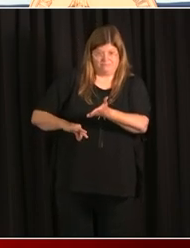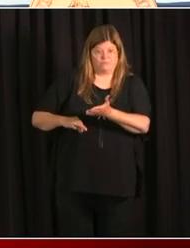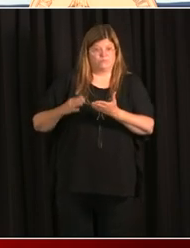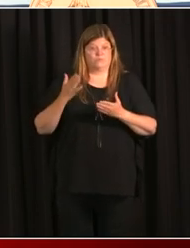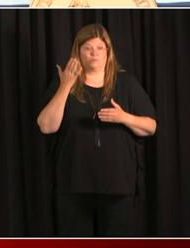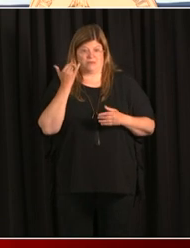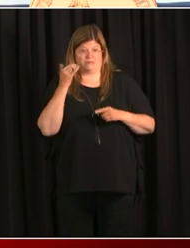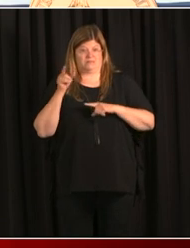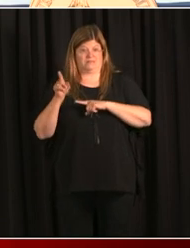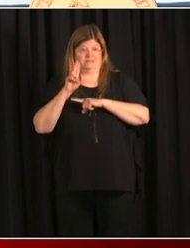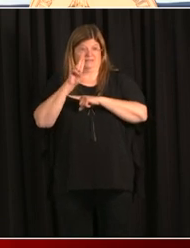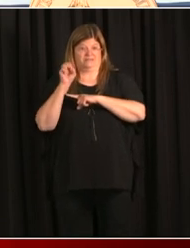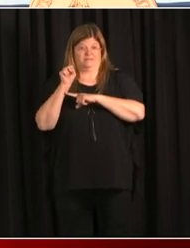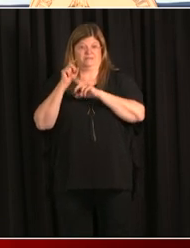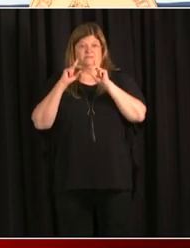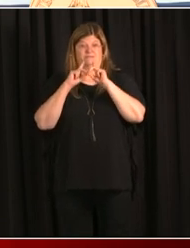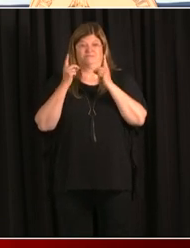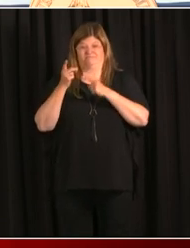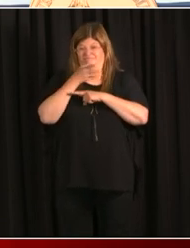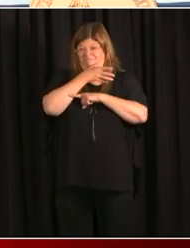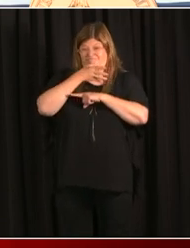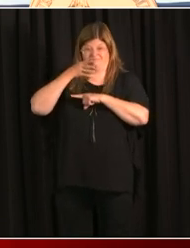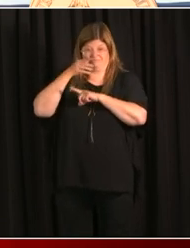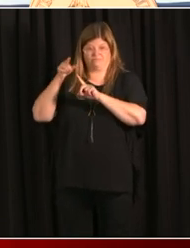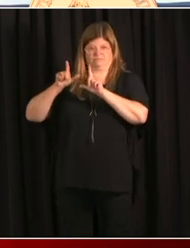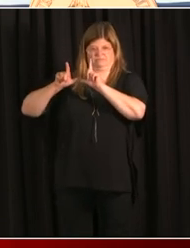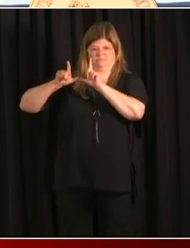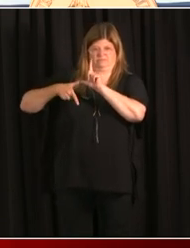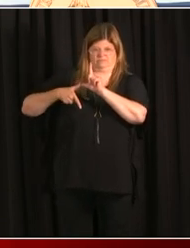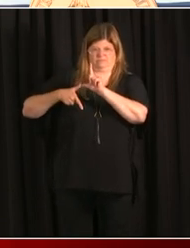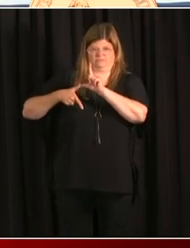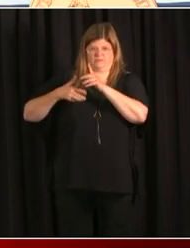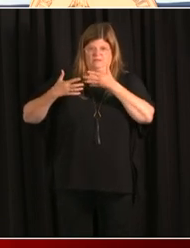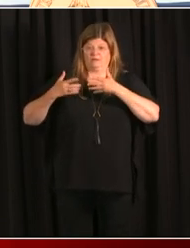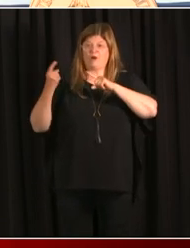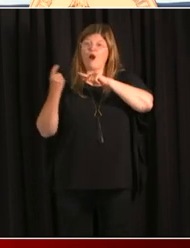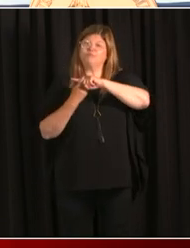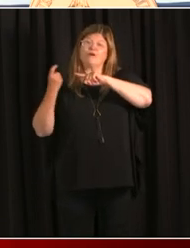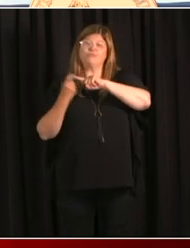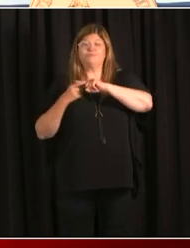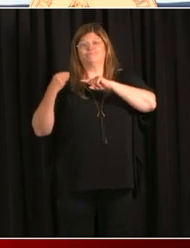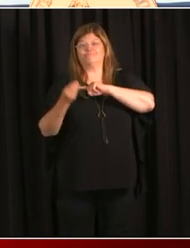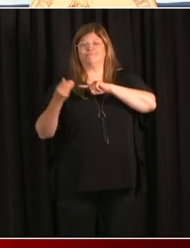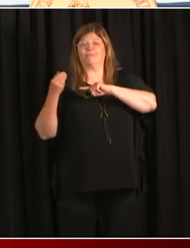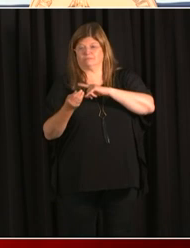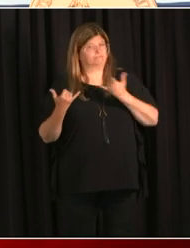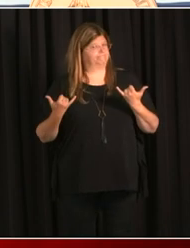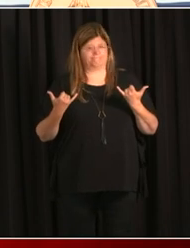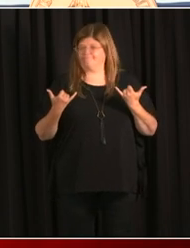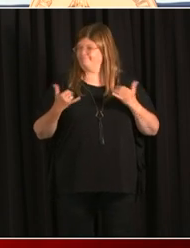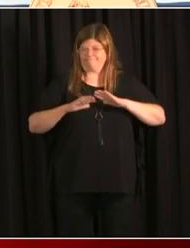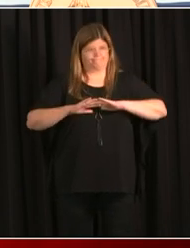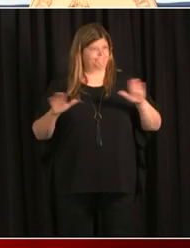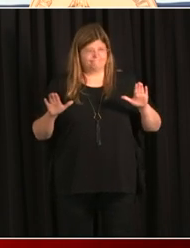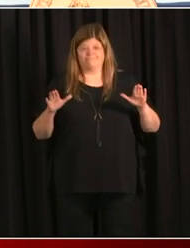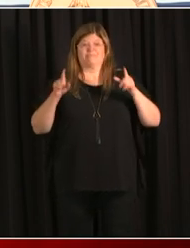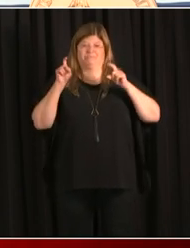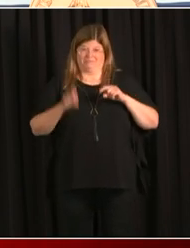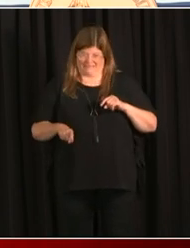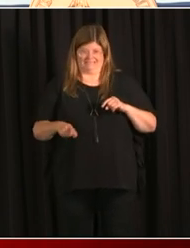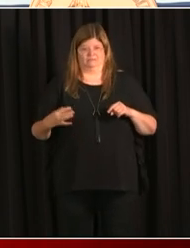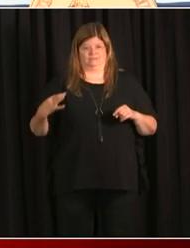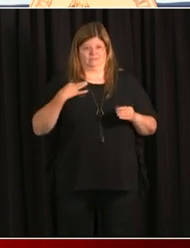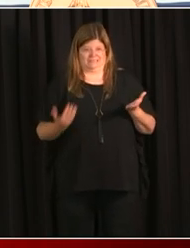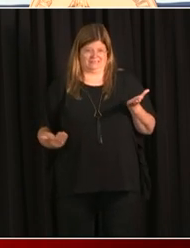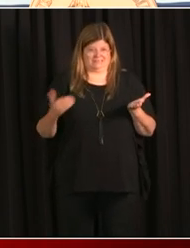of Agriculture may end the automatic recertification of public benefits, district families who participate